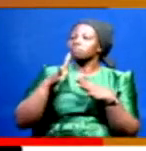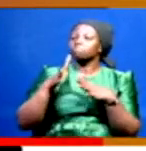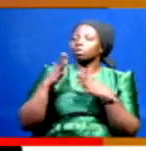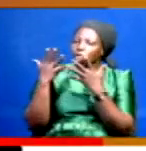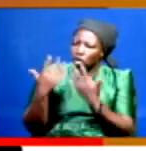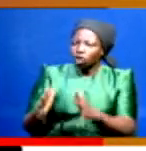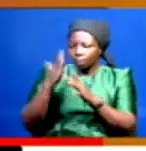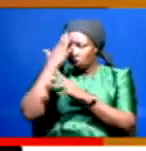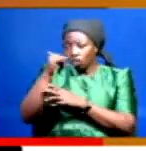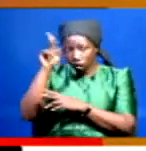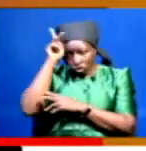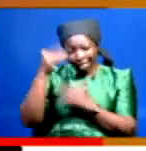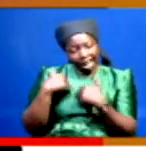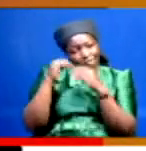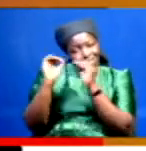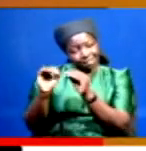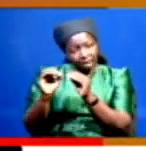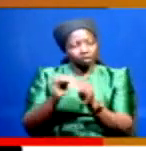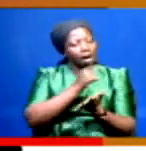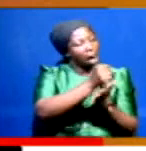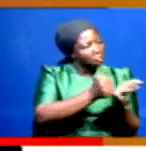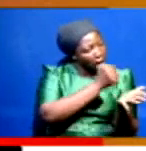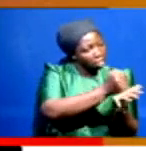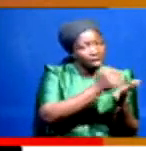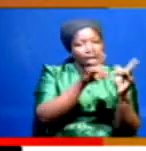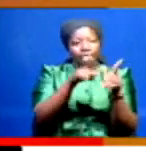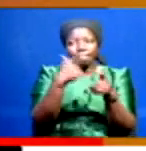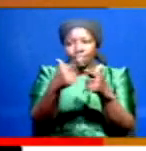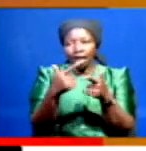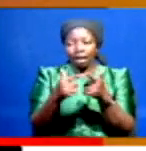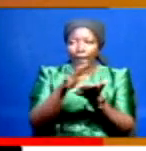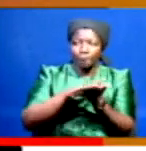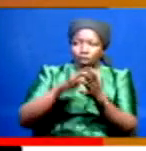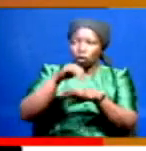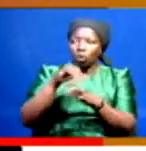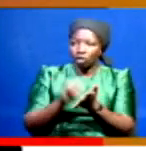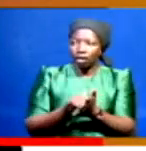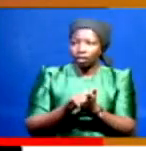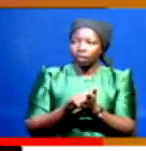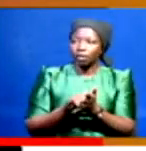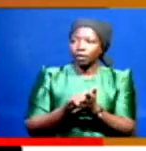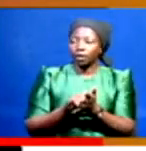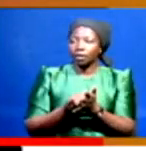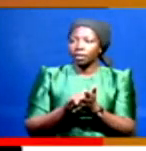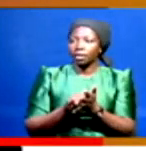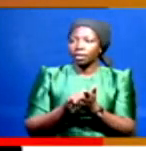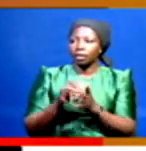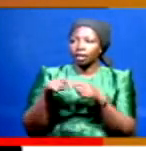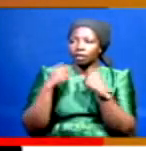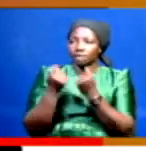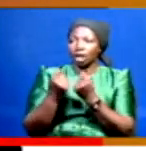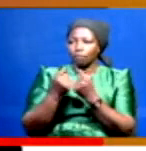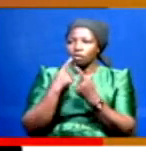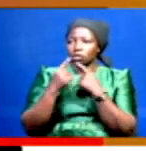Yes. And Ben. Yes. I think based on that, the kind of conversation that the